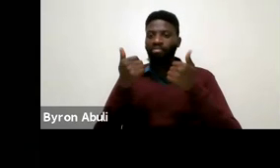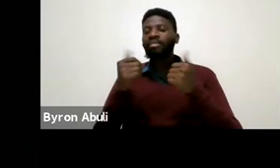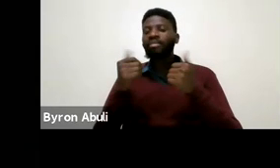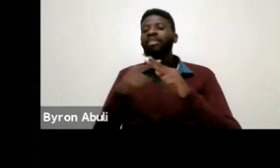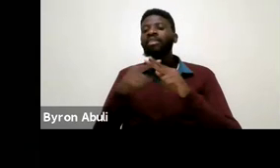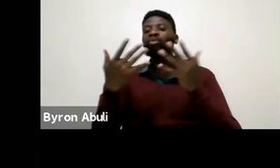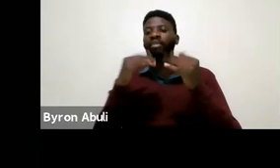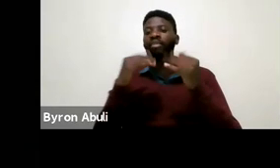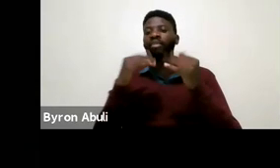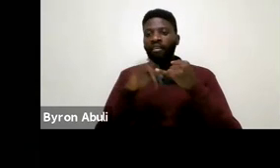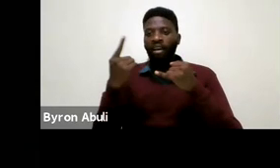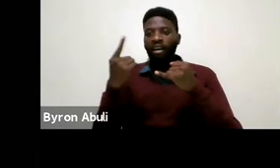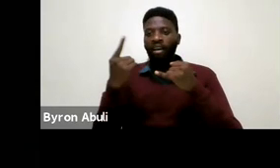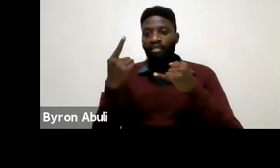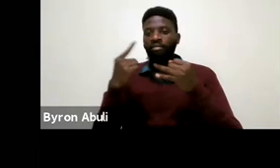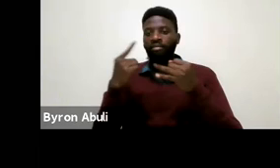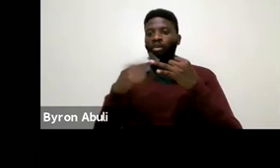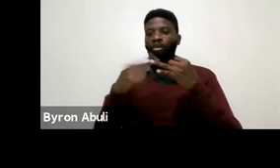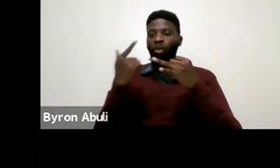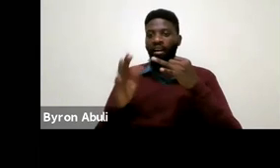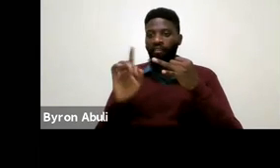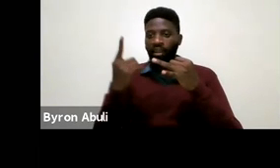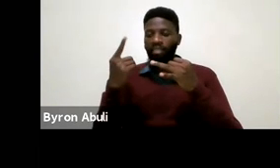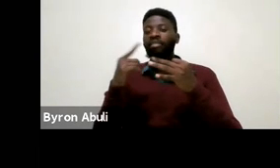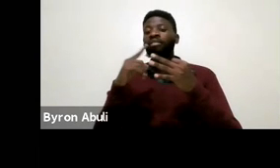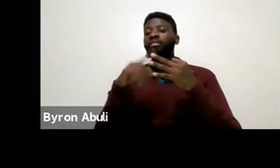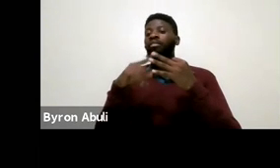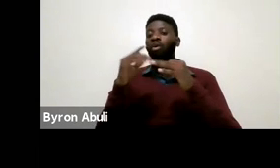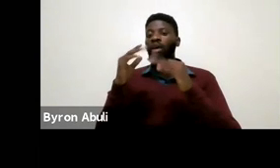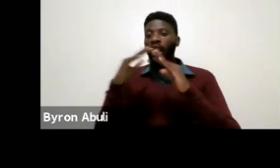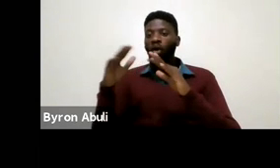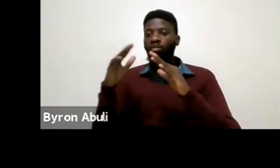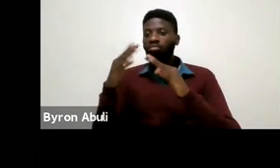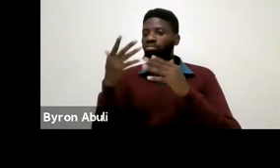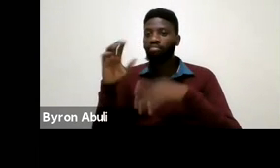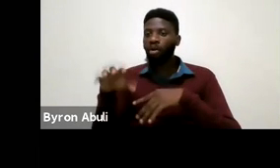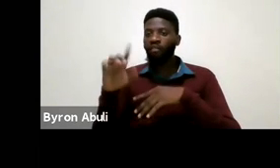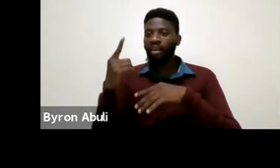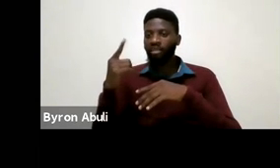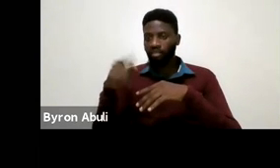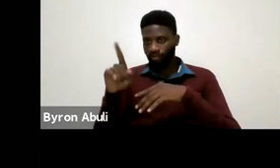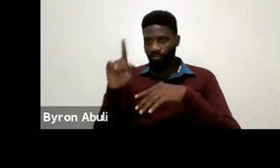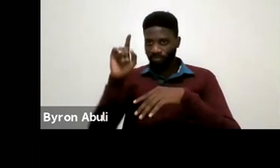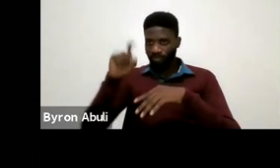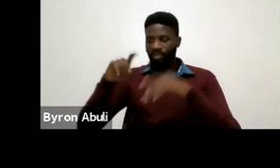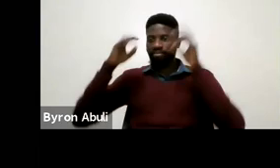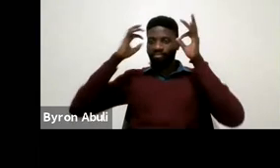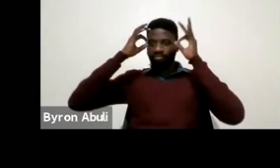Is it being a lawyer? Is it having a home? Those are certain things that you have to decide.